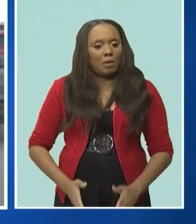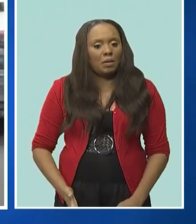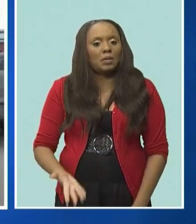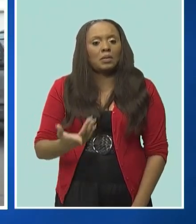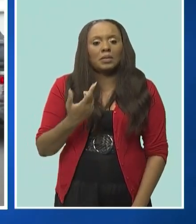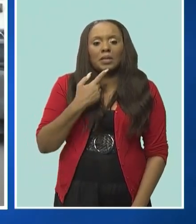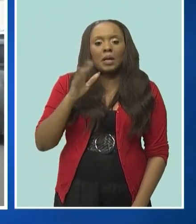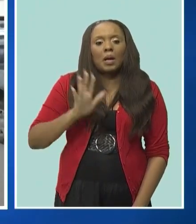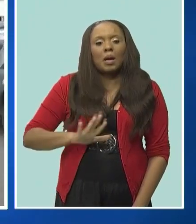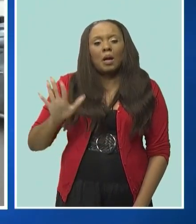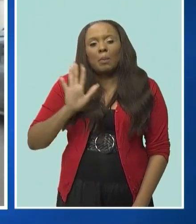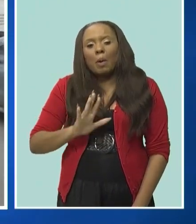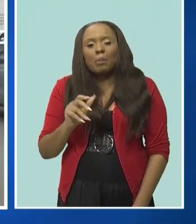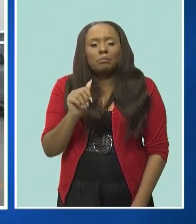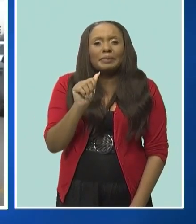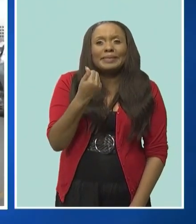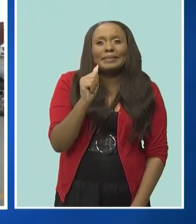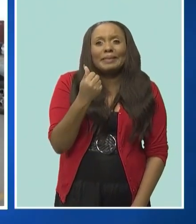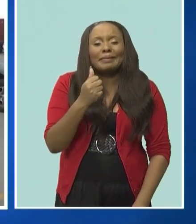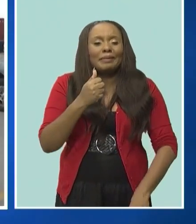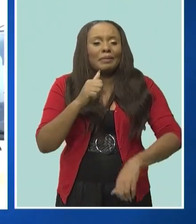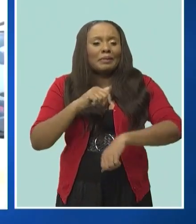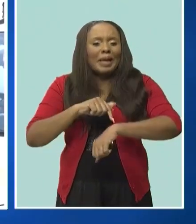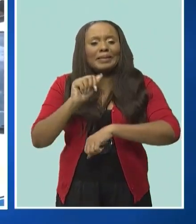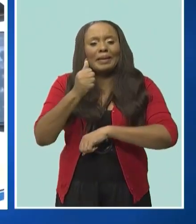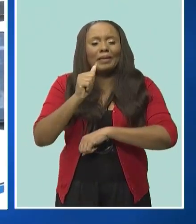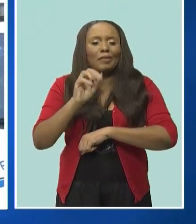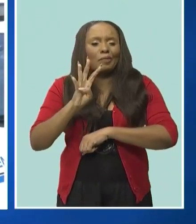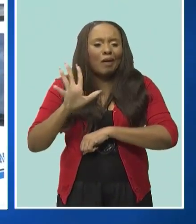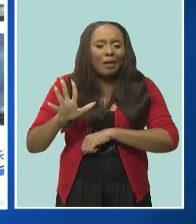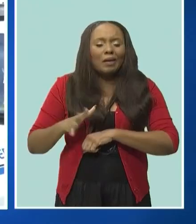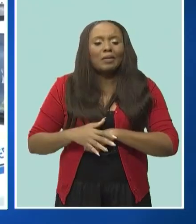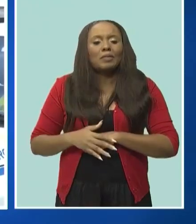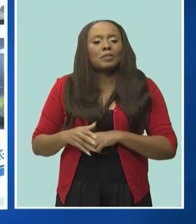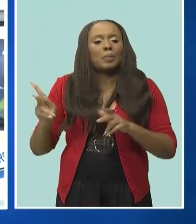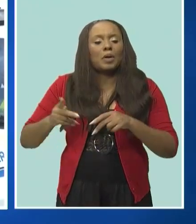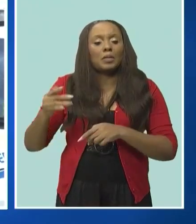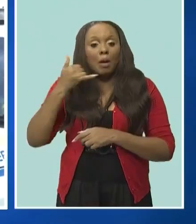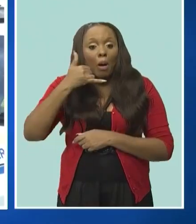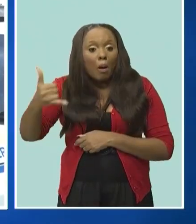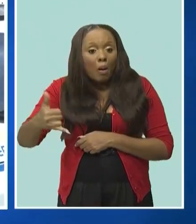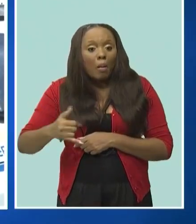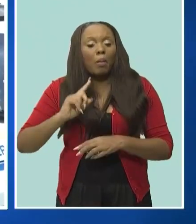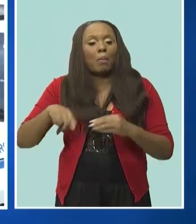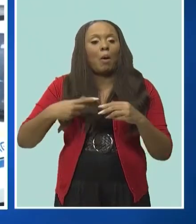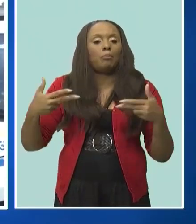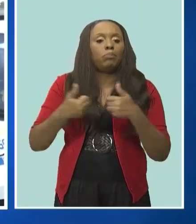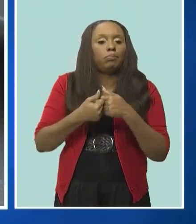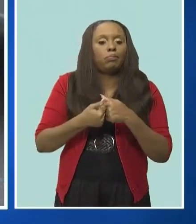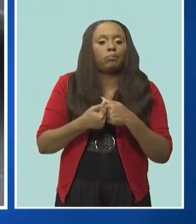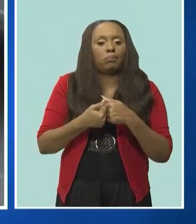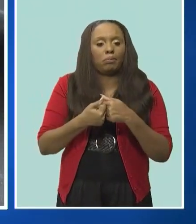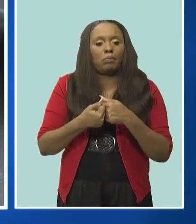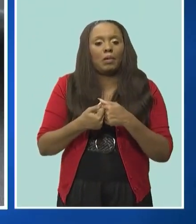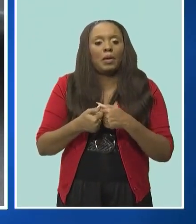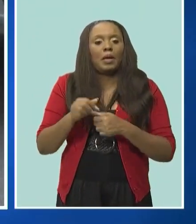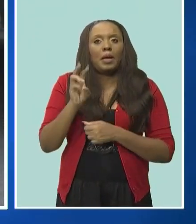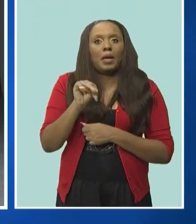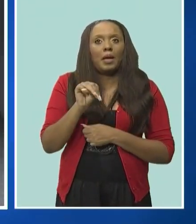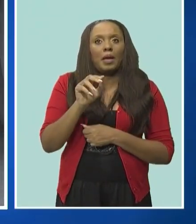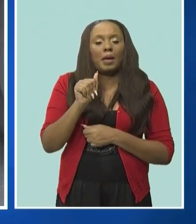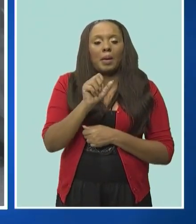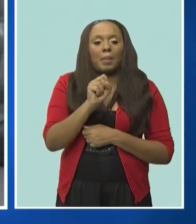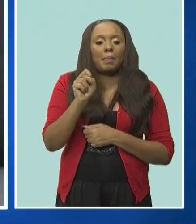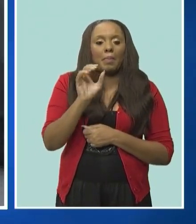Rodney Innes says about 11:15, Operations Control received a call about an accident between two vehicles in the car park